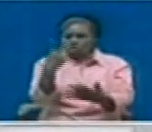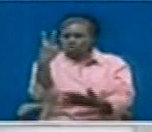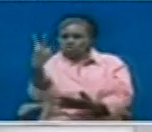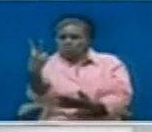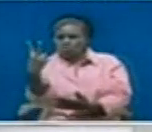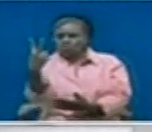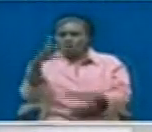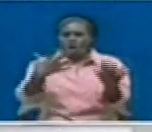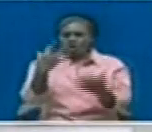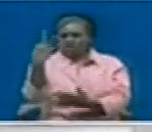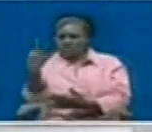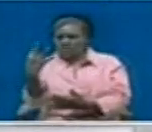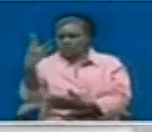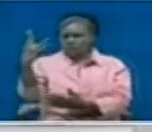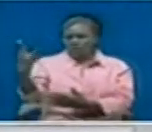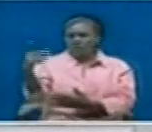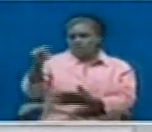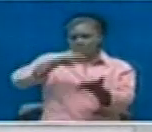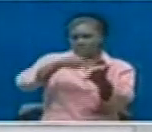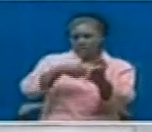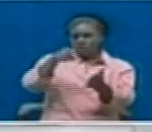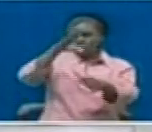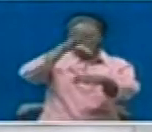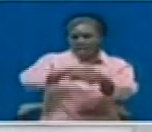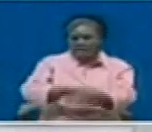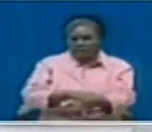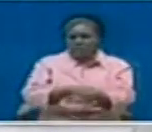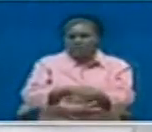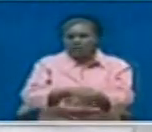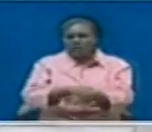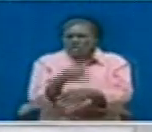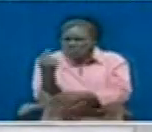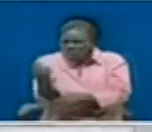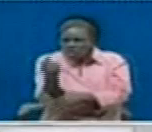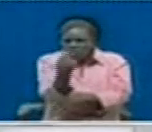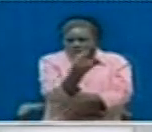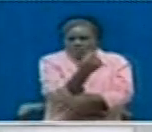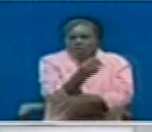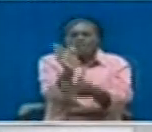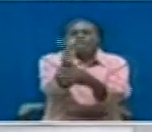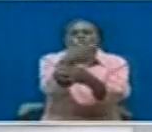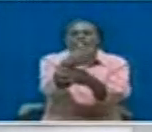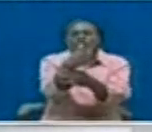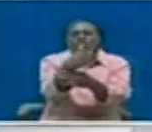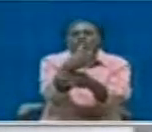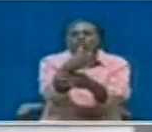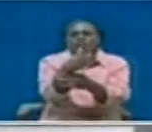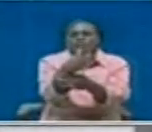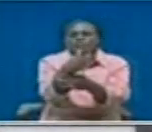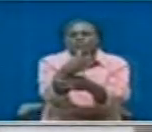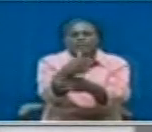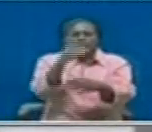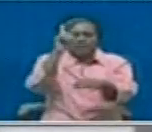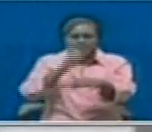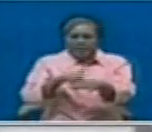or 3 inches, 4 inches, it means that you end up catching a small fish, what we call fingerlings. Once